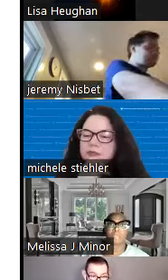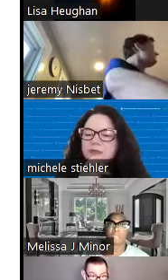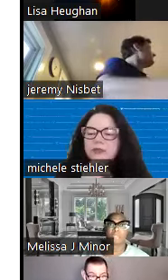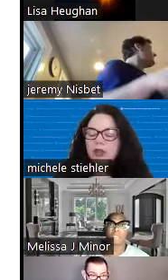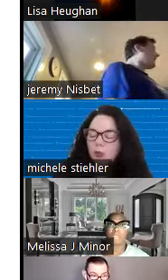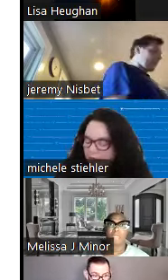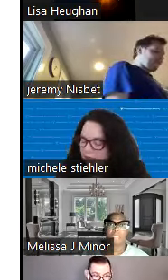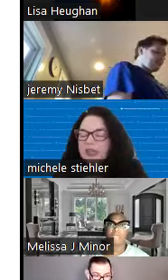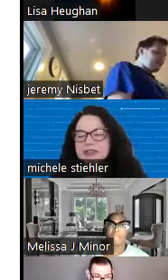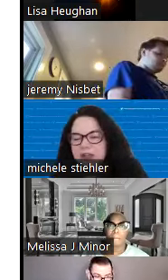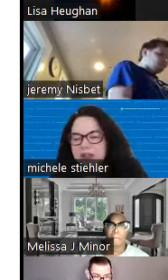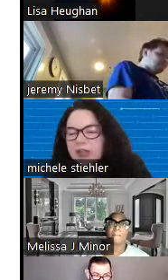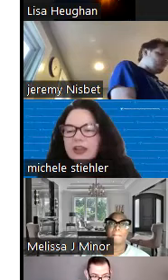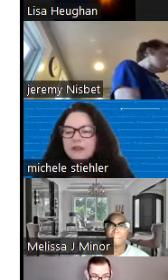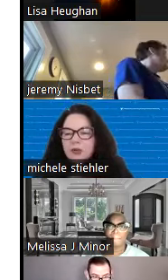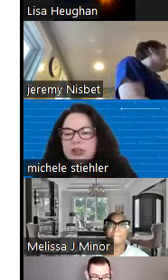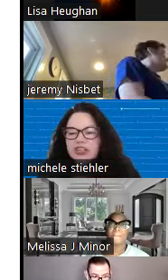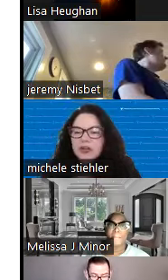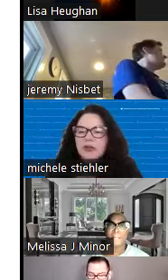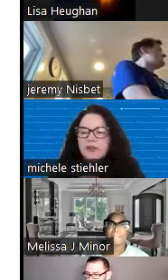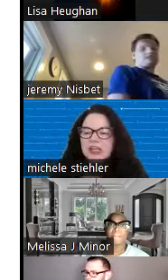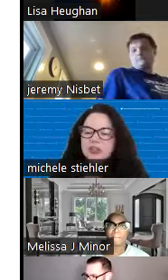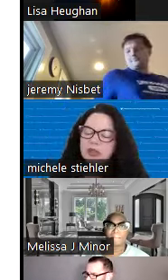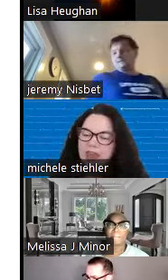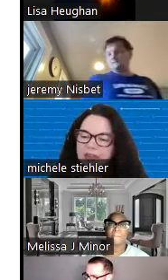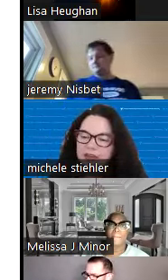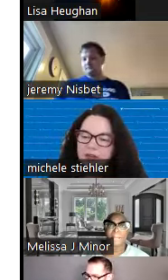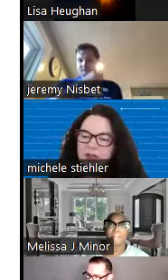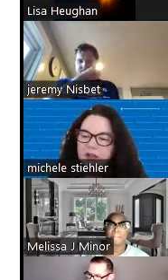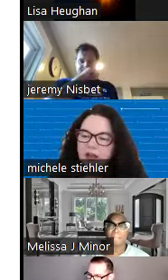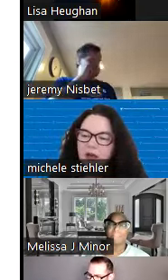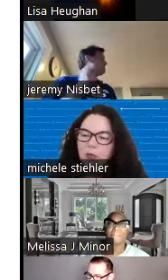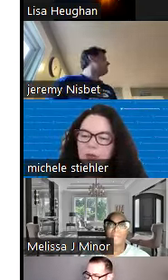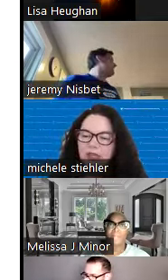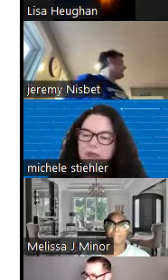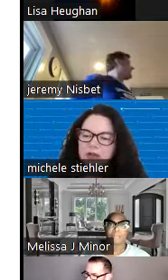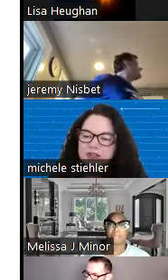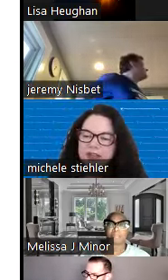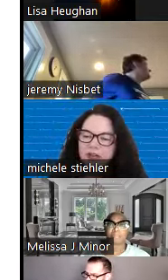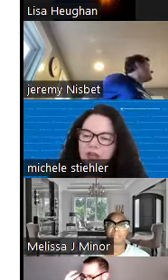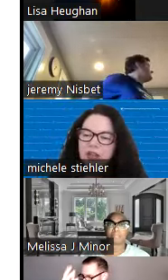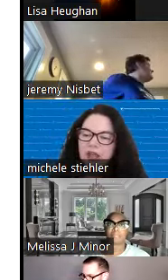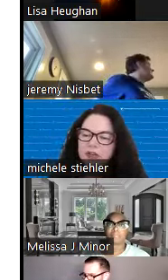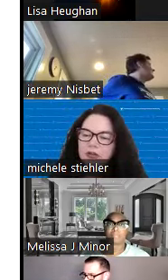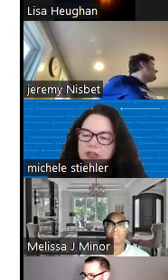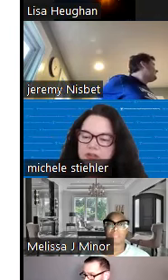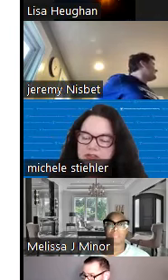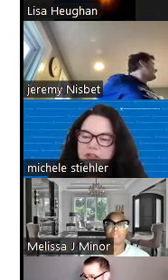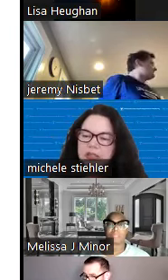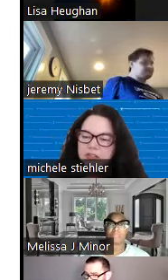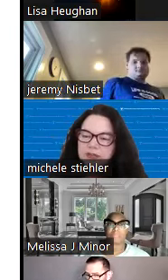December. We can take a look at that. If you want to share your information with Kat, we can take a look at